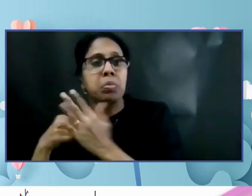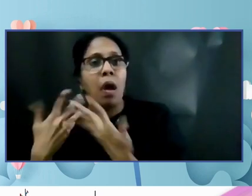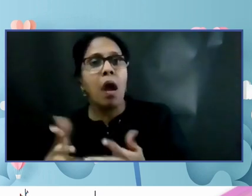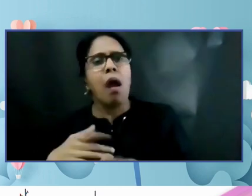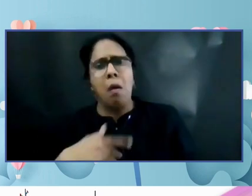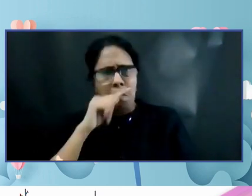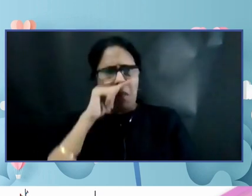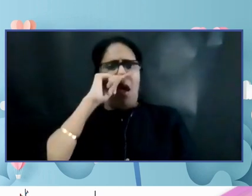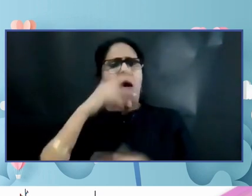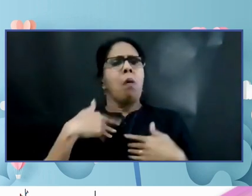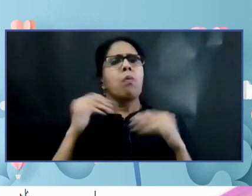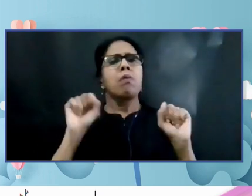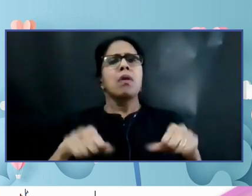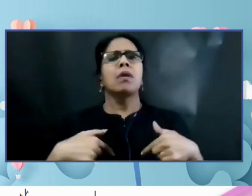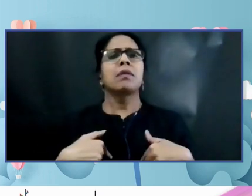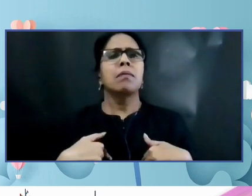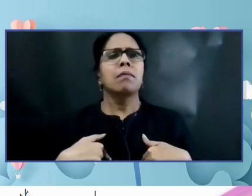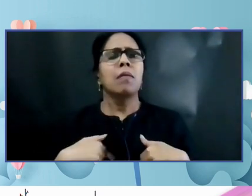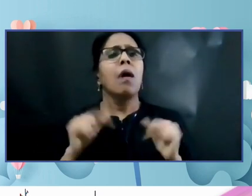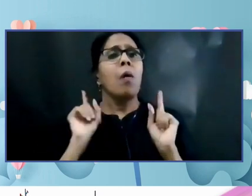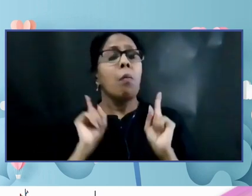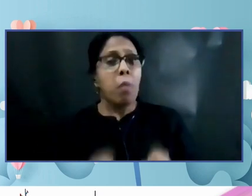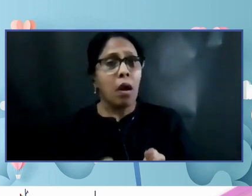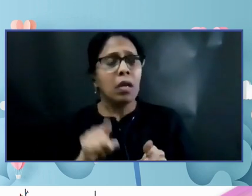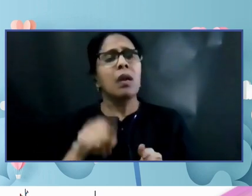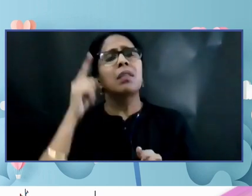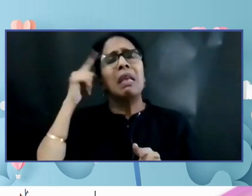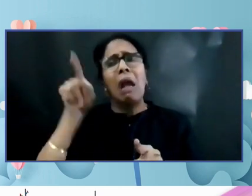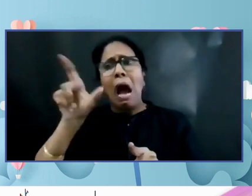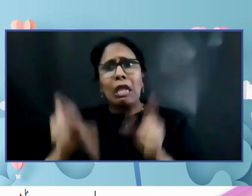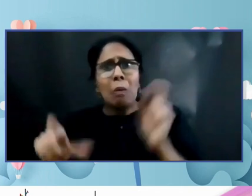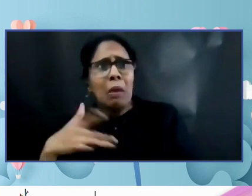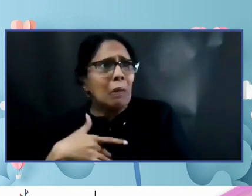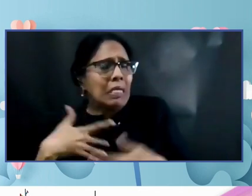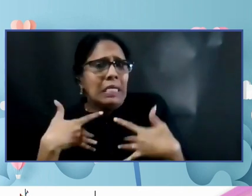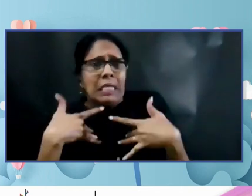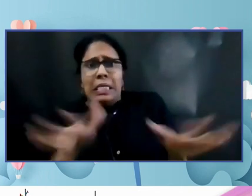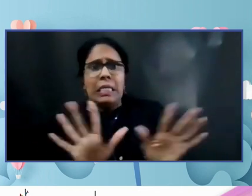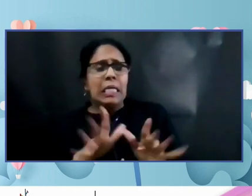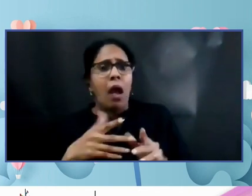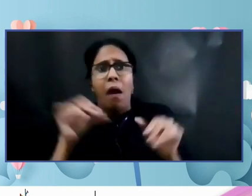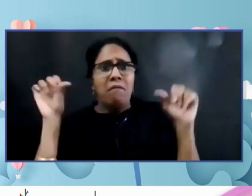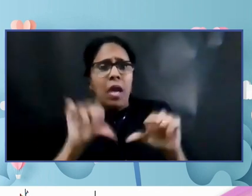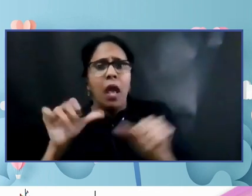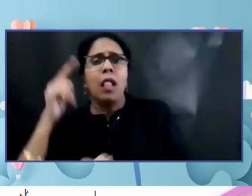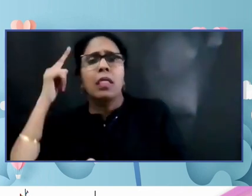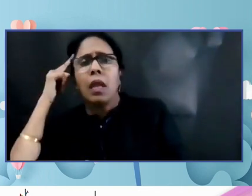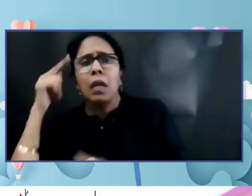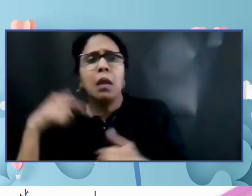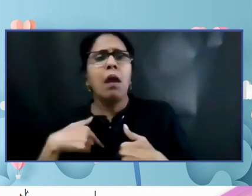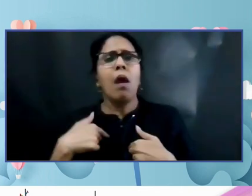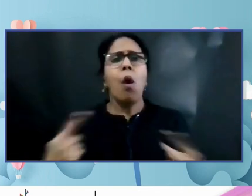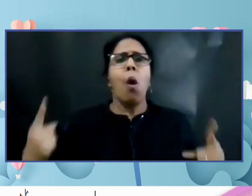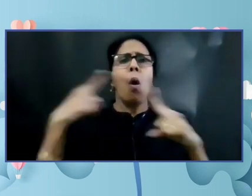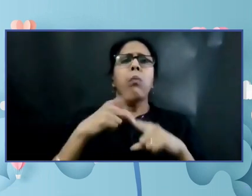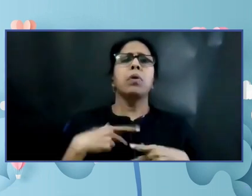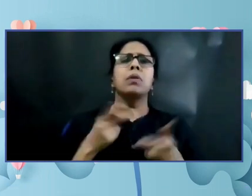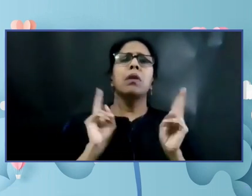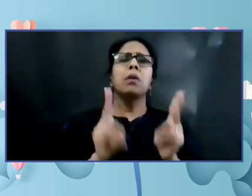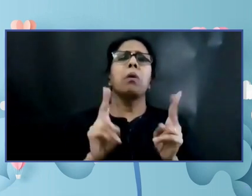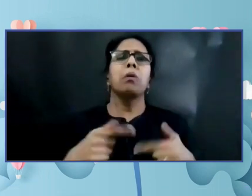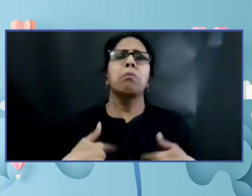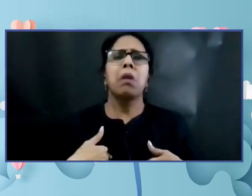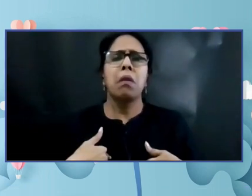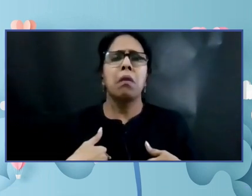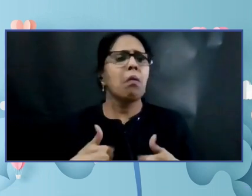Interestingly, however, what seems to be unlivable for others is normal for me. I've realized